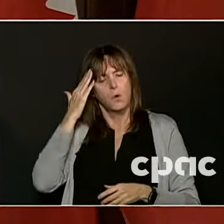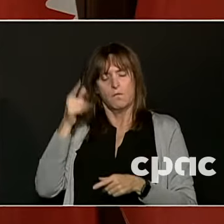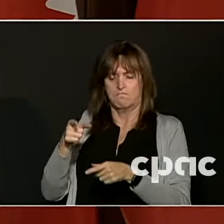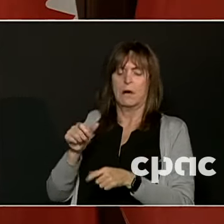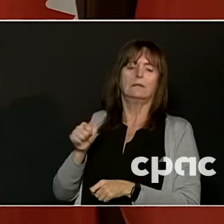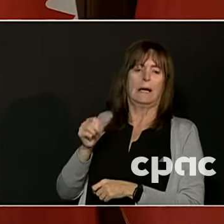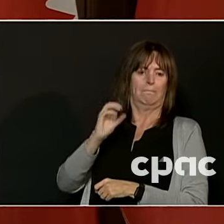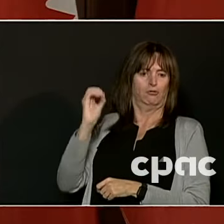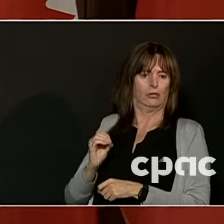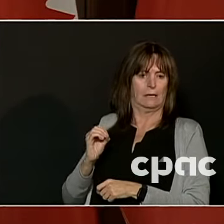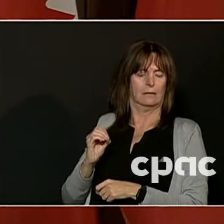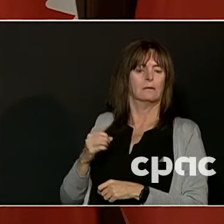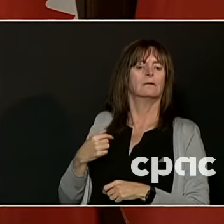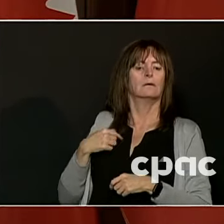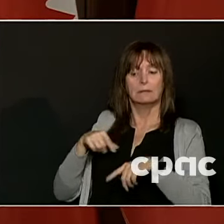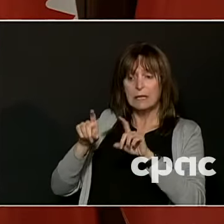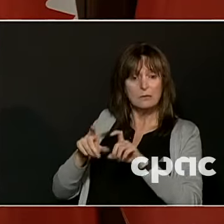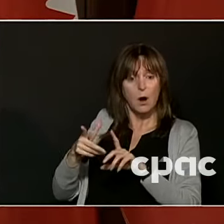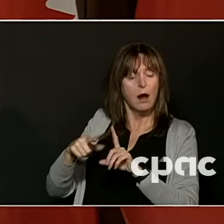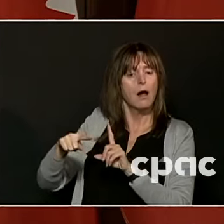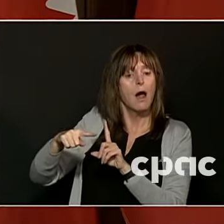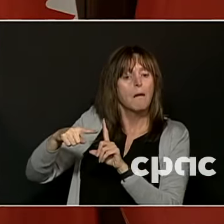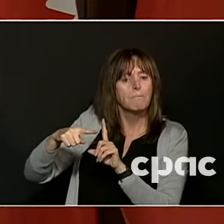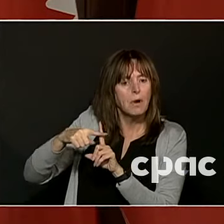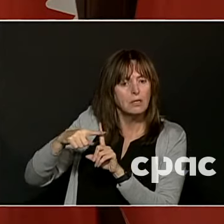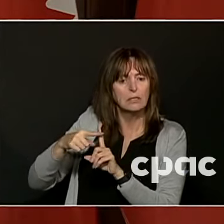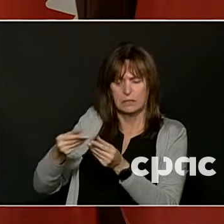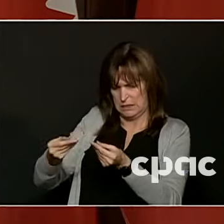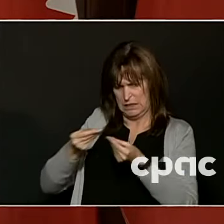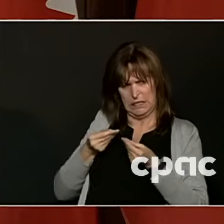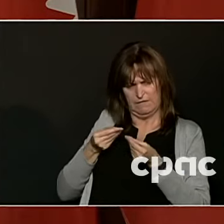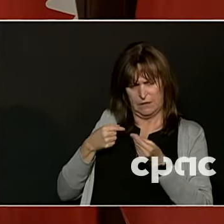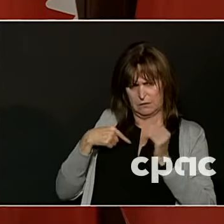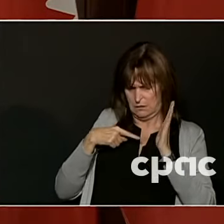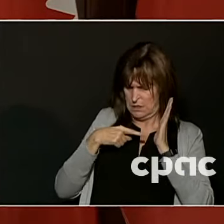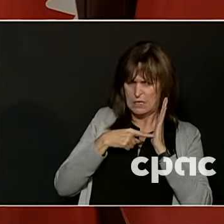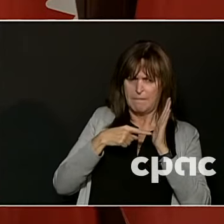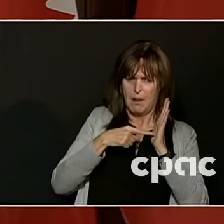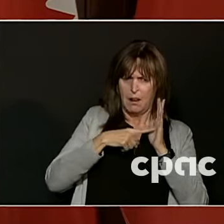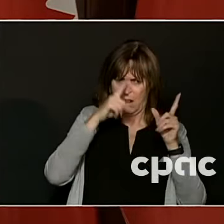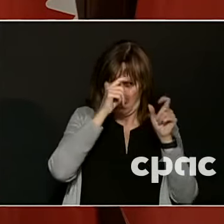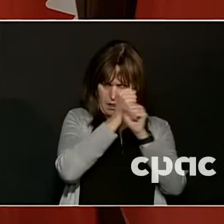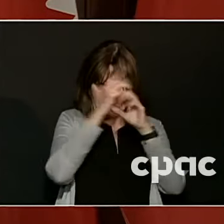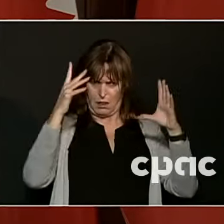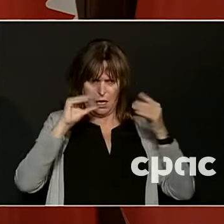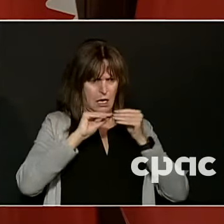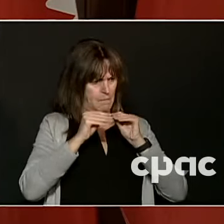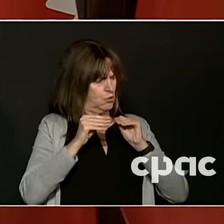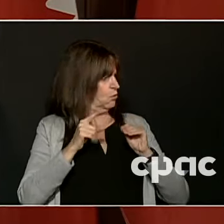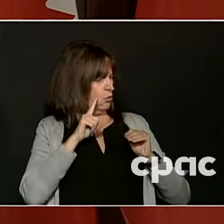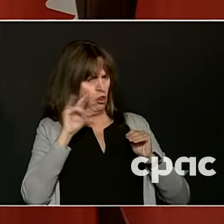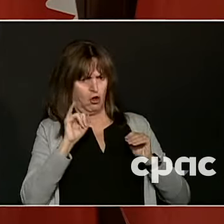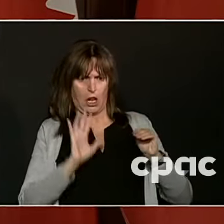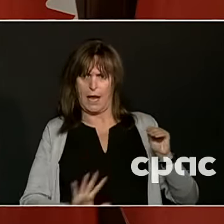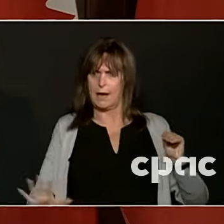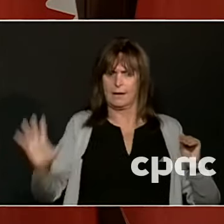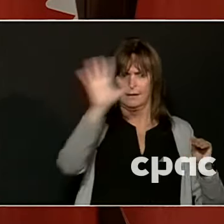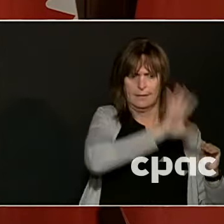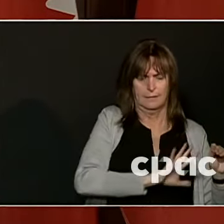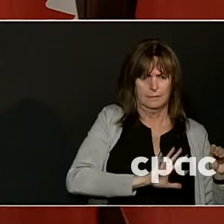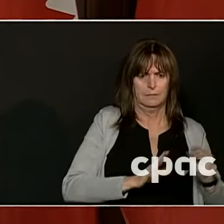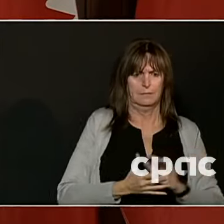what the community spread is. And it speaks specifically to the importance of recognizing